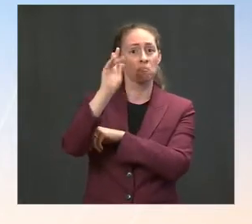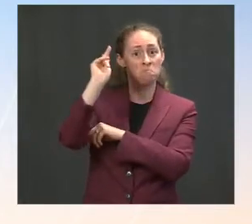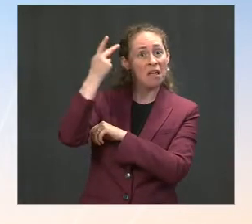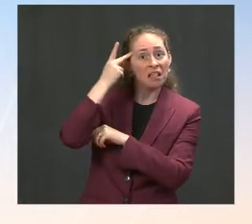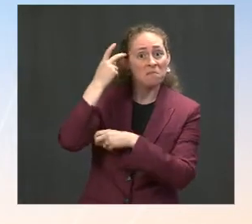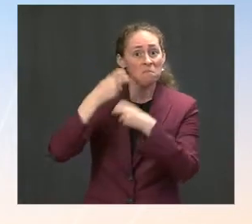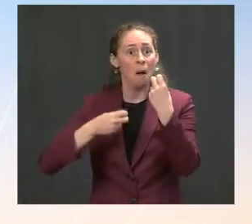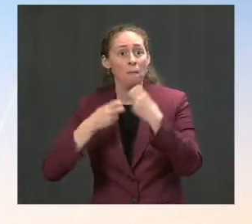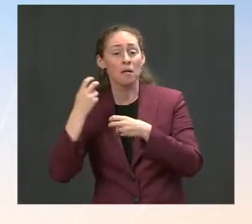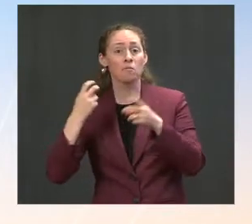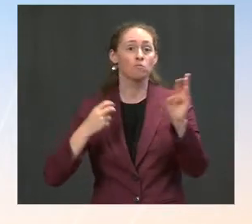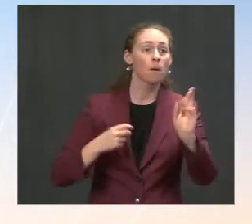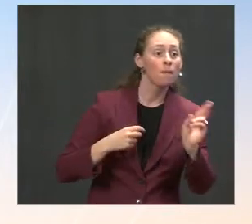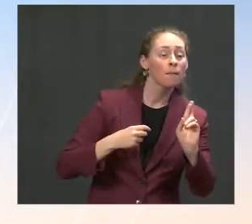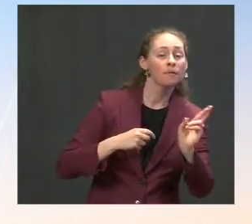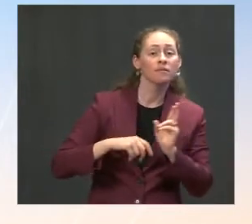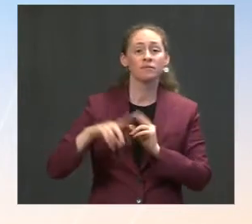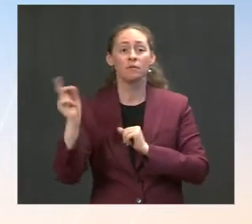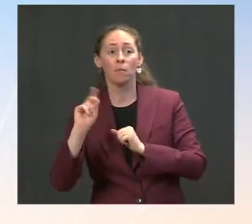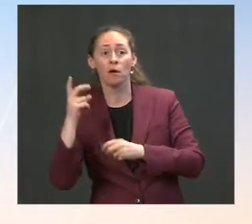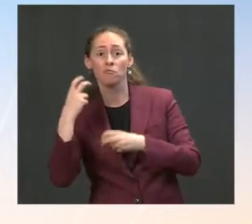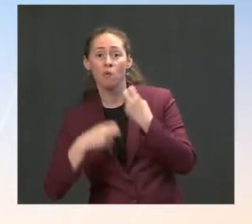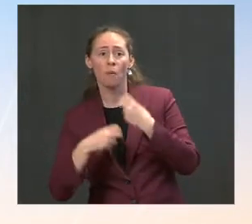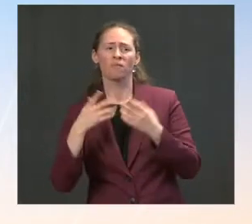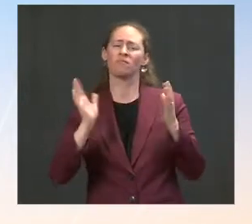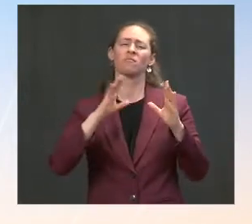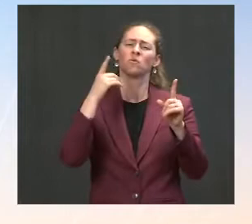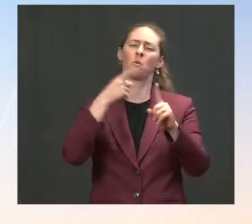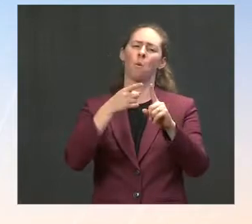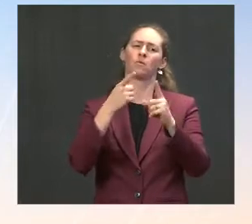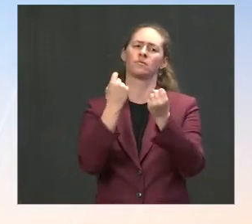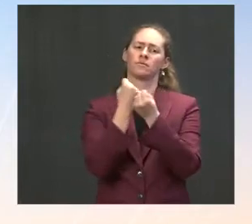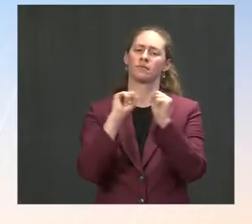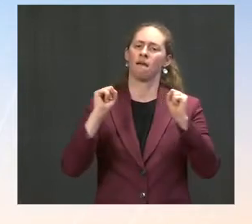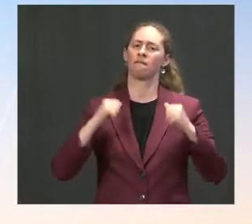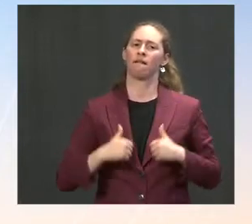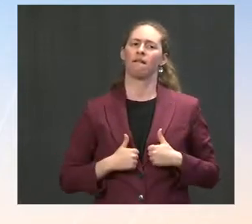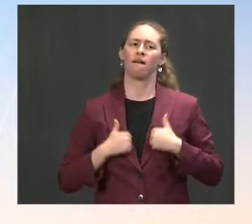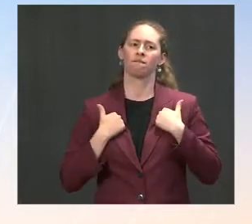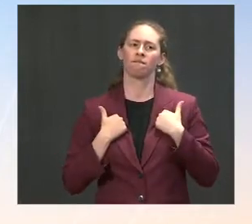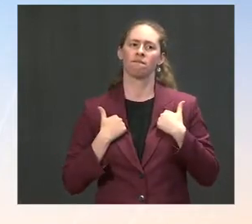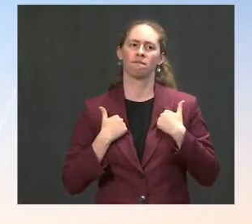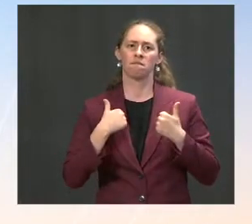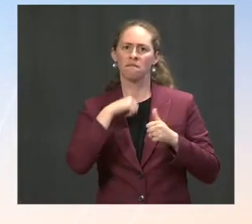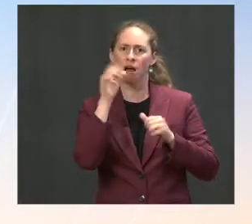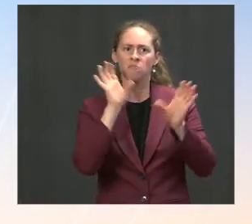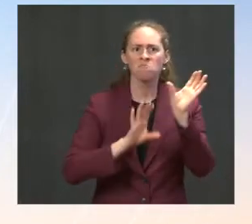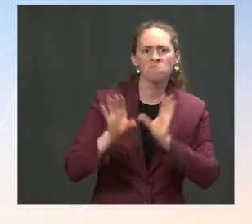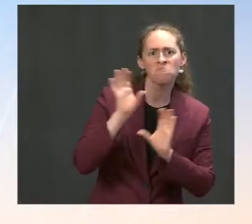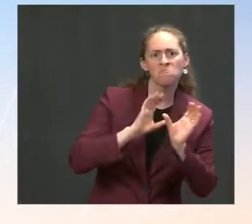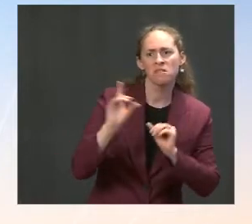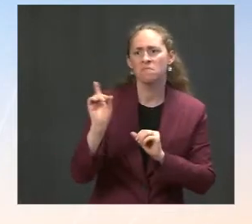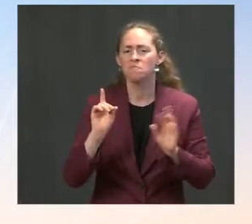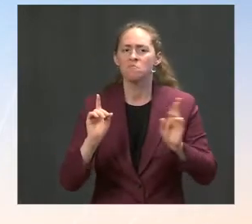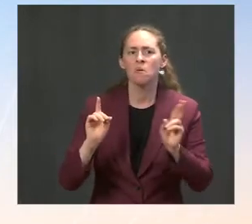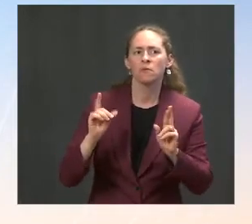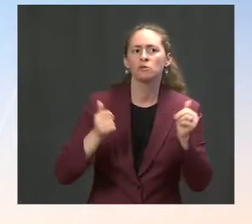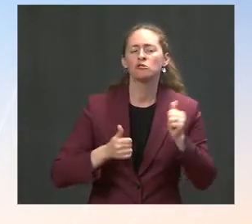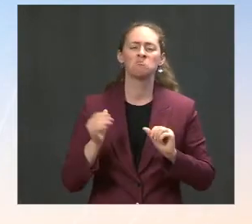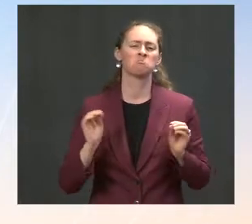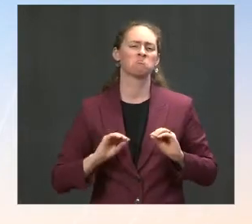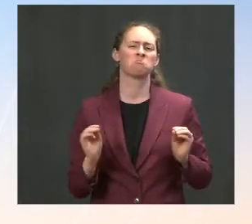issue, this is about protecting lives. The virus does not discriminate between political party affiliation. Go ahead. The White House